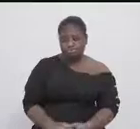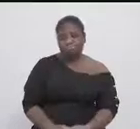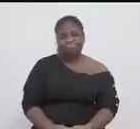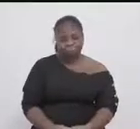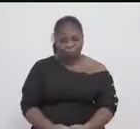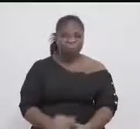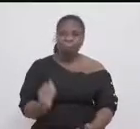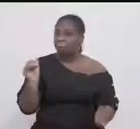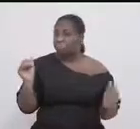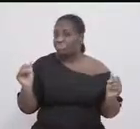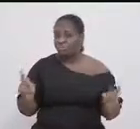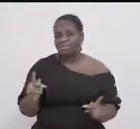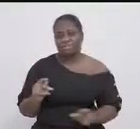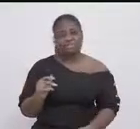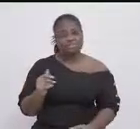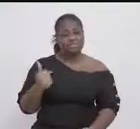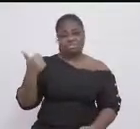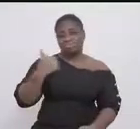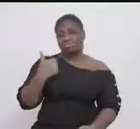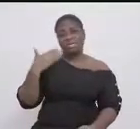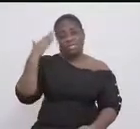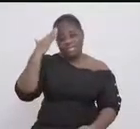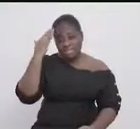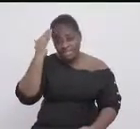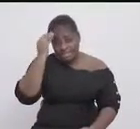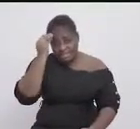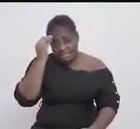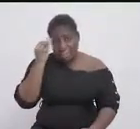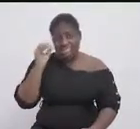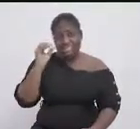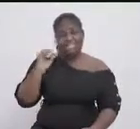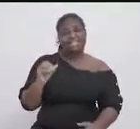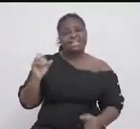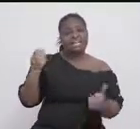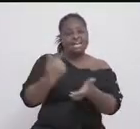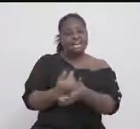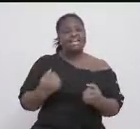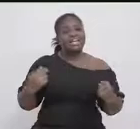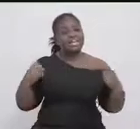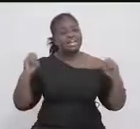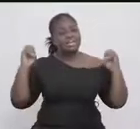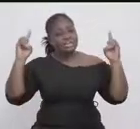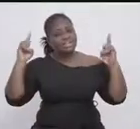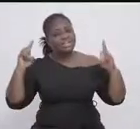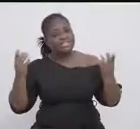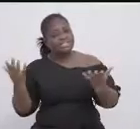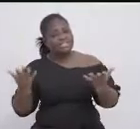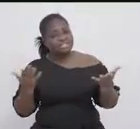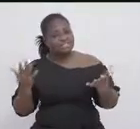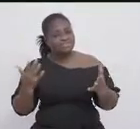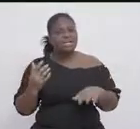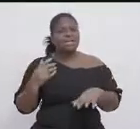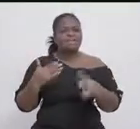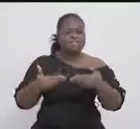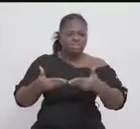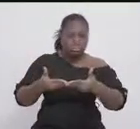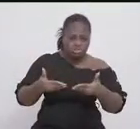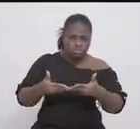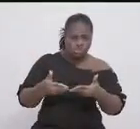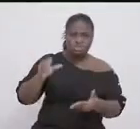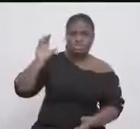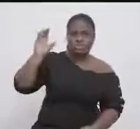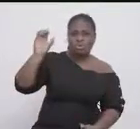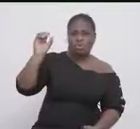Well, so to my best of knowledge, GES has integrated coding about 3 years ago, but I'm